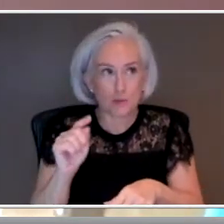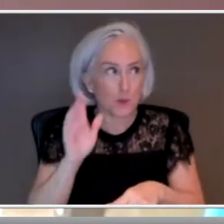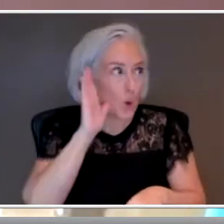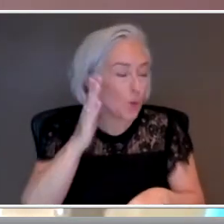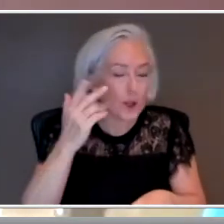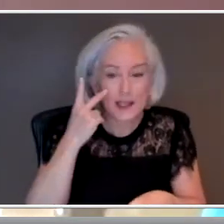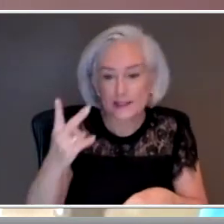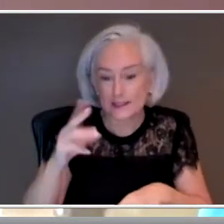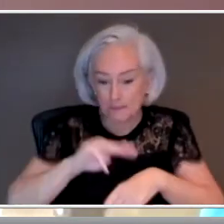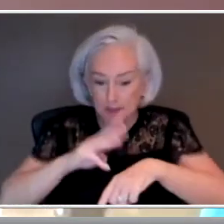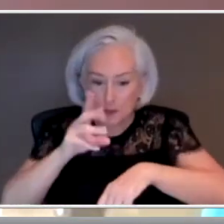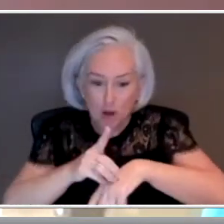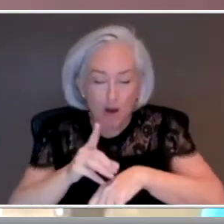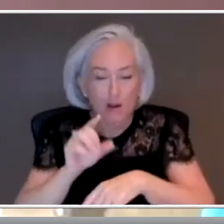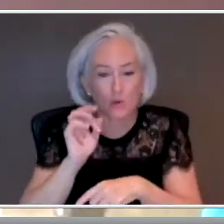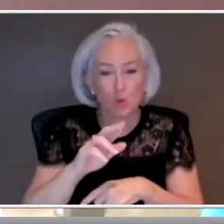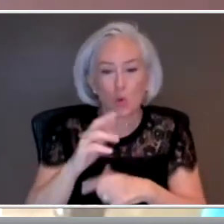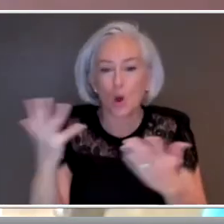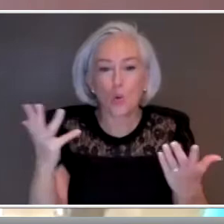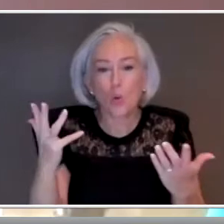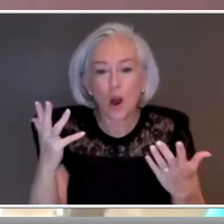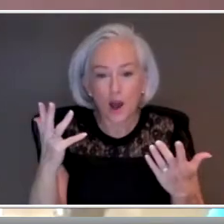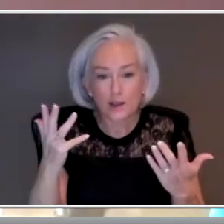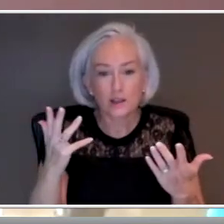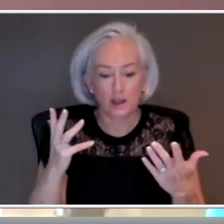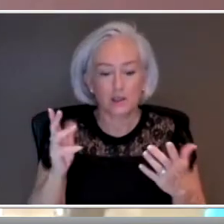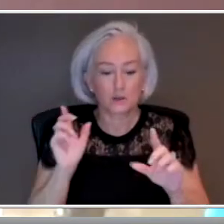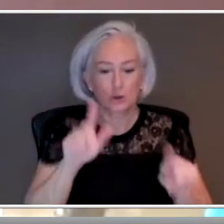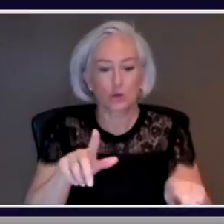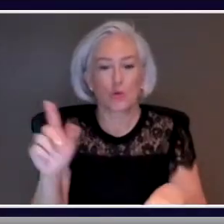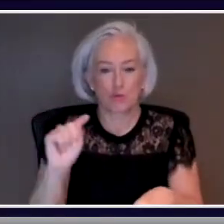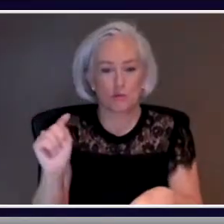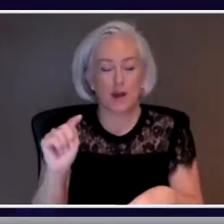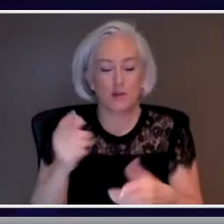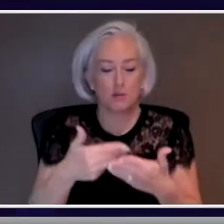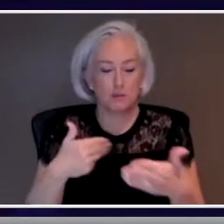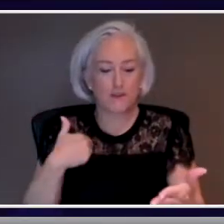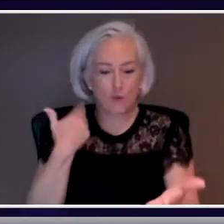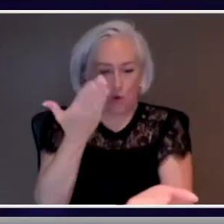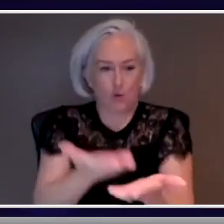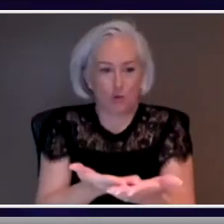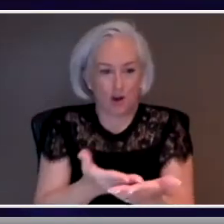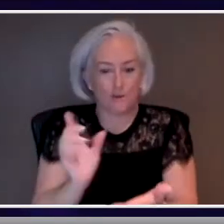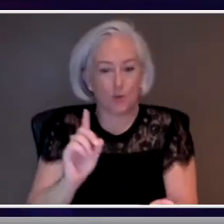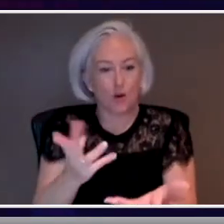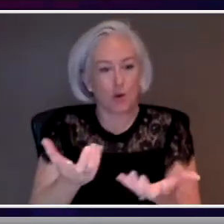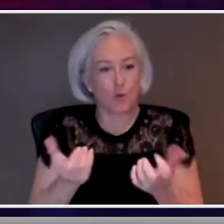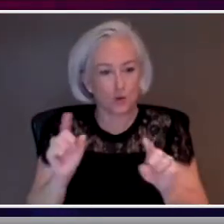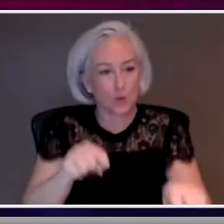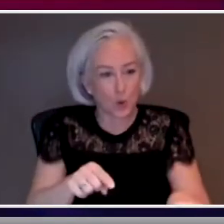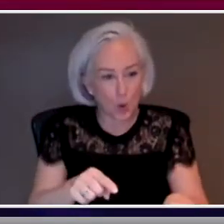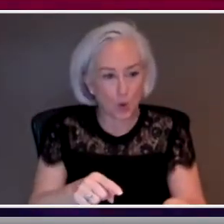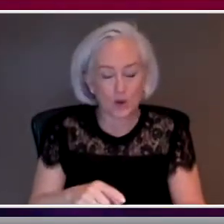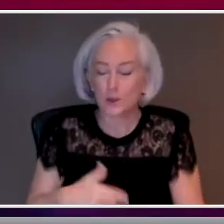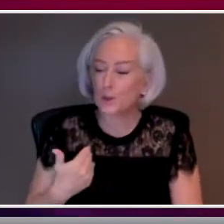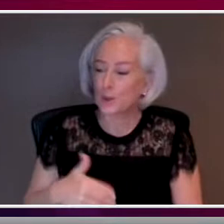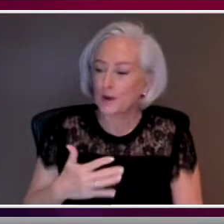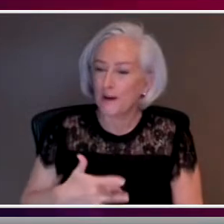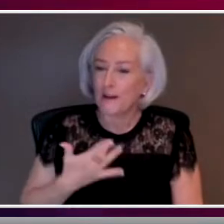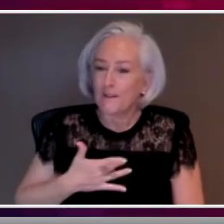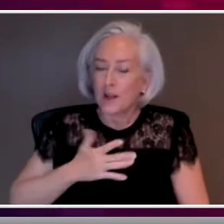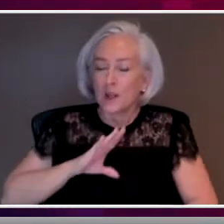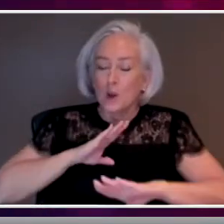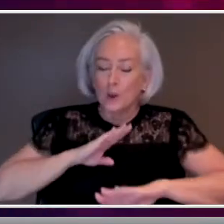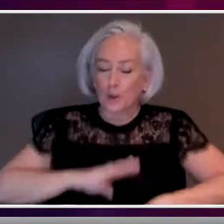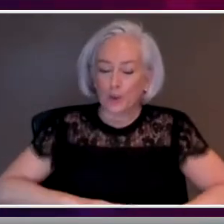somewhere before to get to my destination. It must be such a relief to not just have that lingering anxiety taking